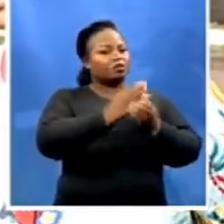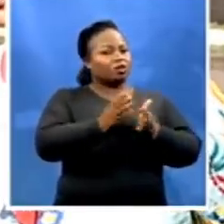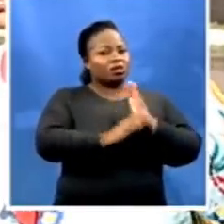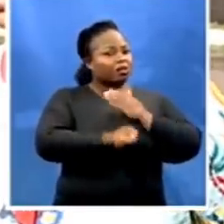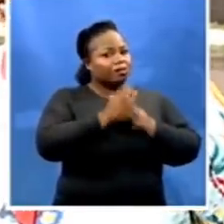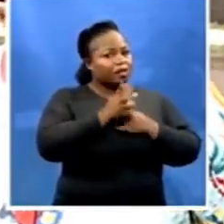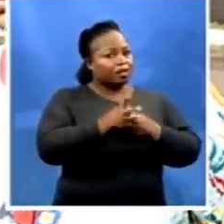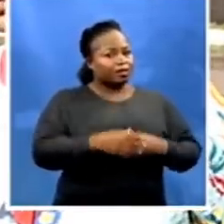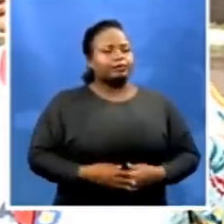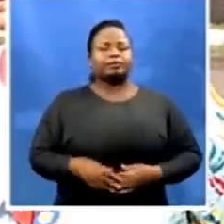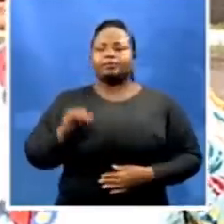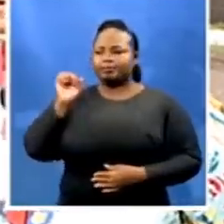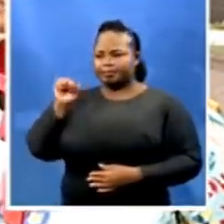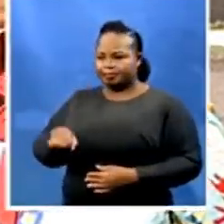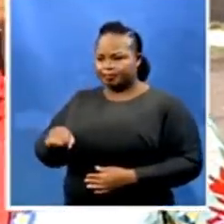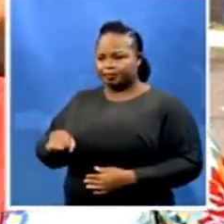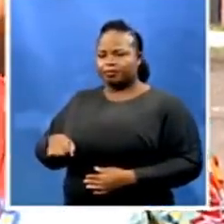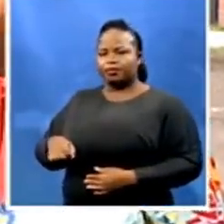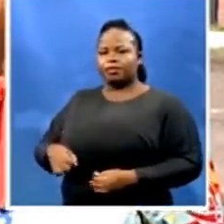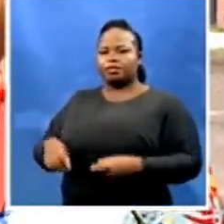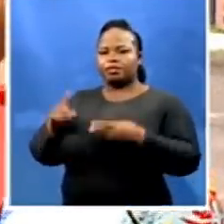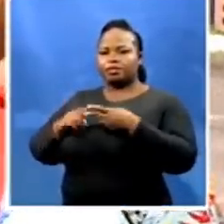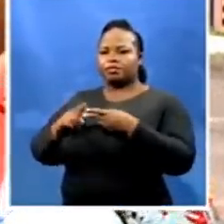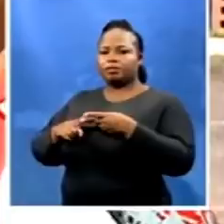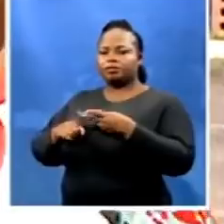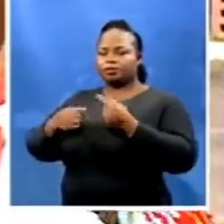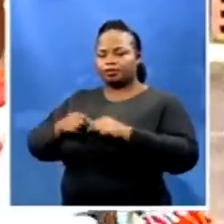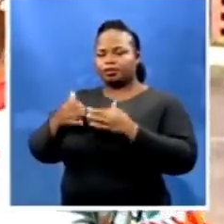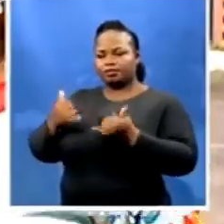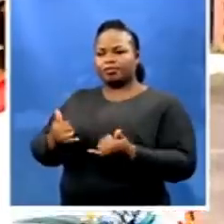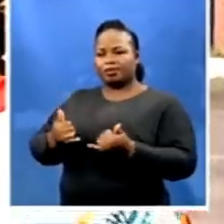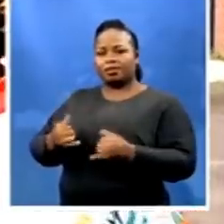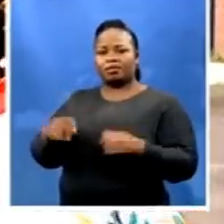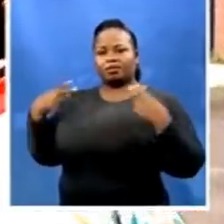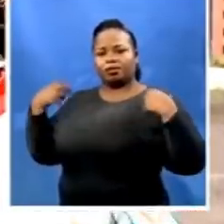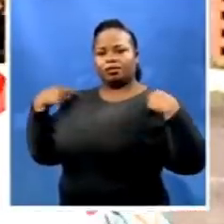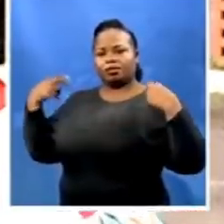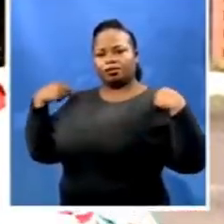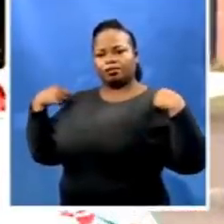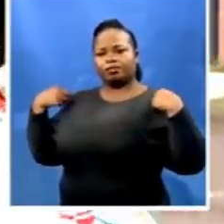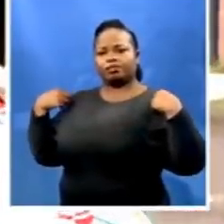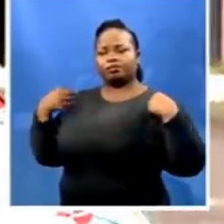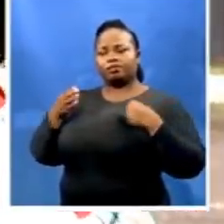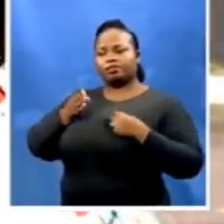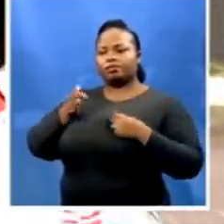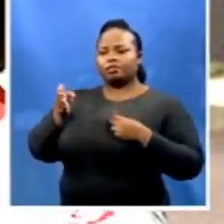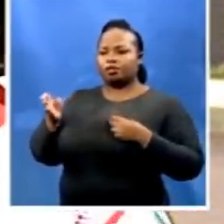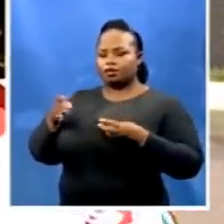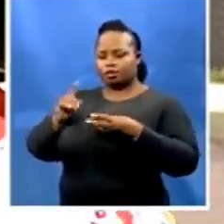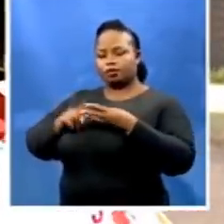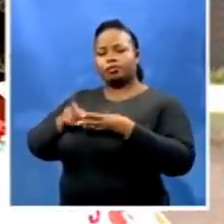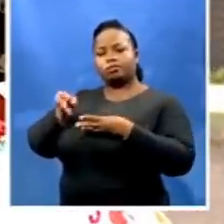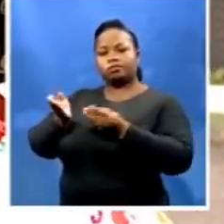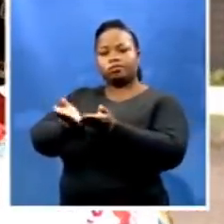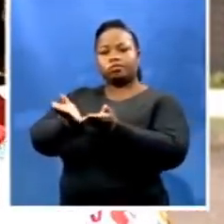are talking with the security, and the security is there at school, and nabo as